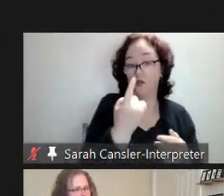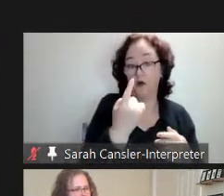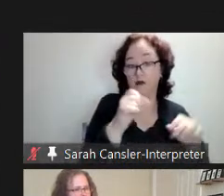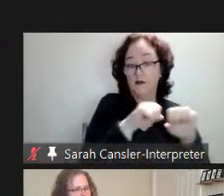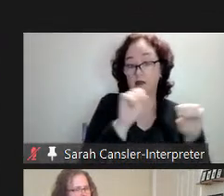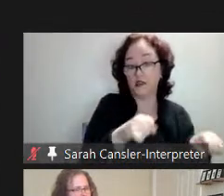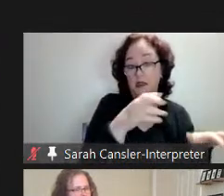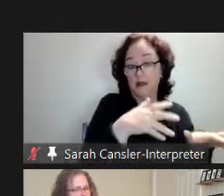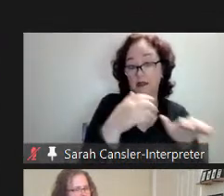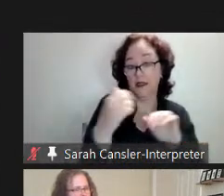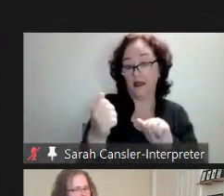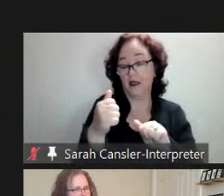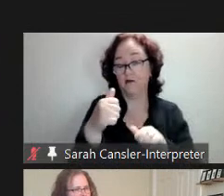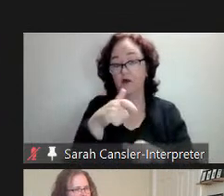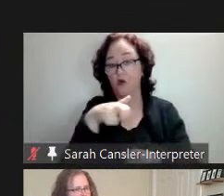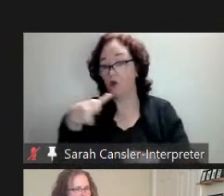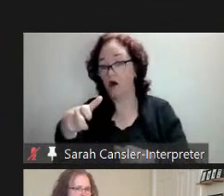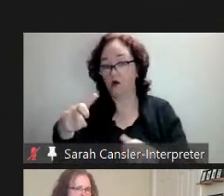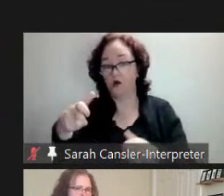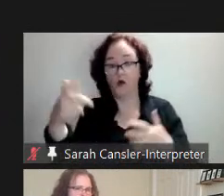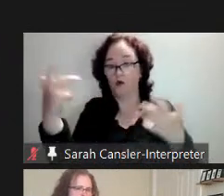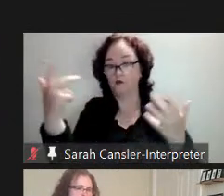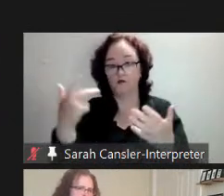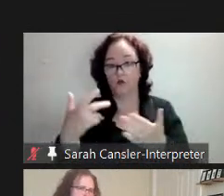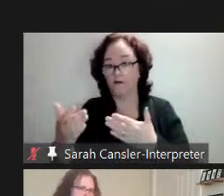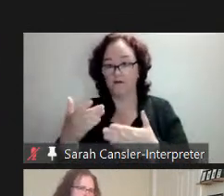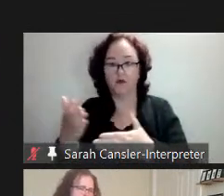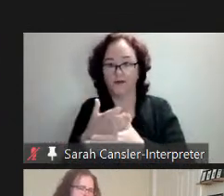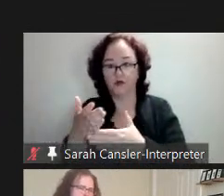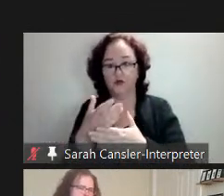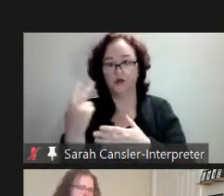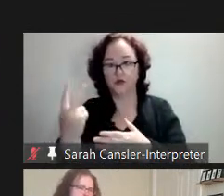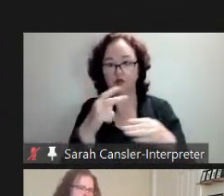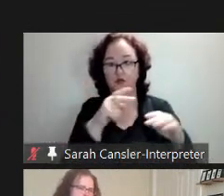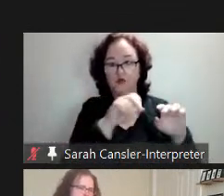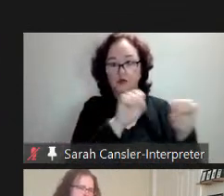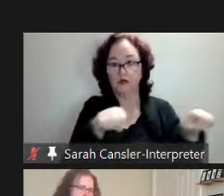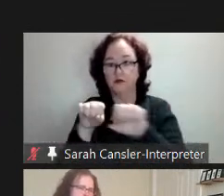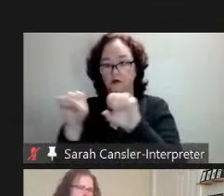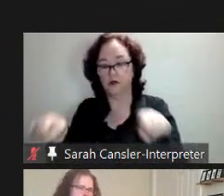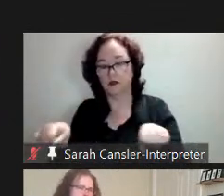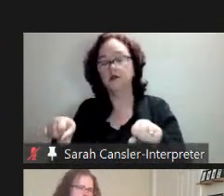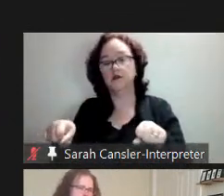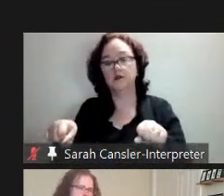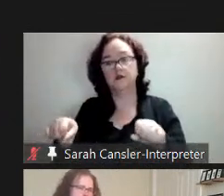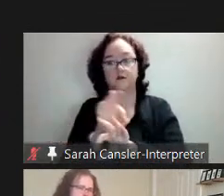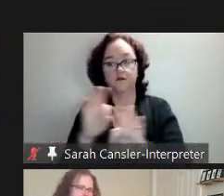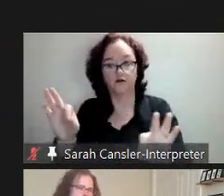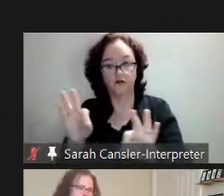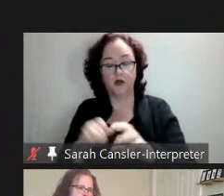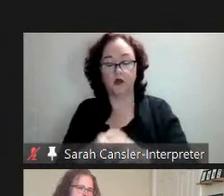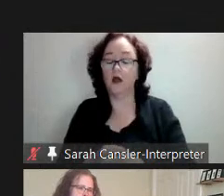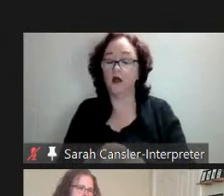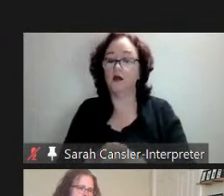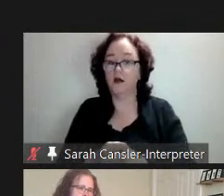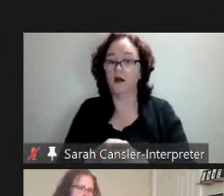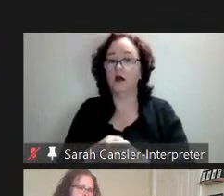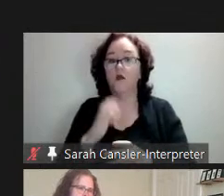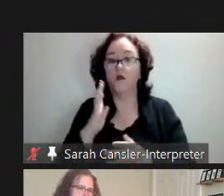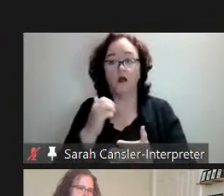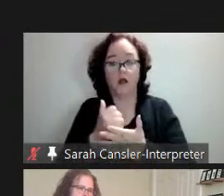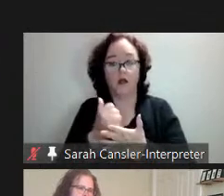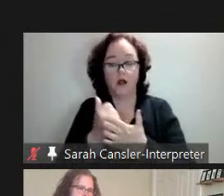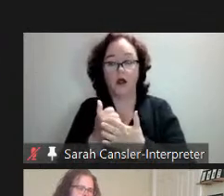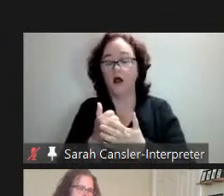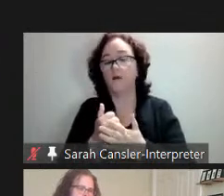or however to get between them. But this will greatly improve step-free accessibility